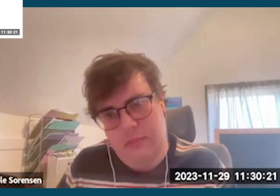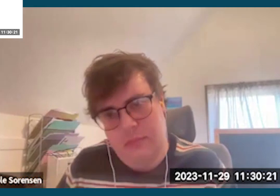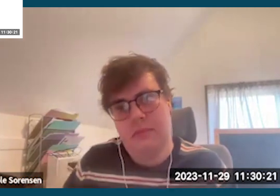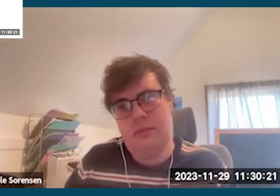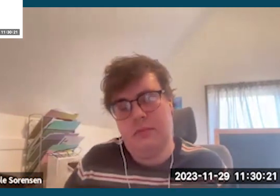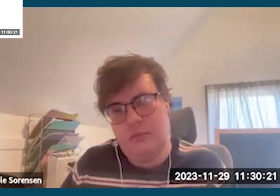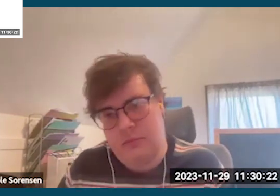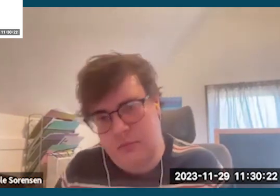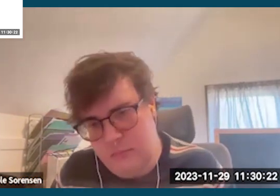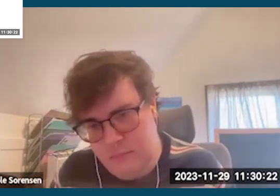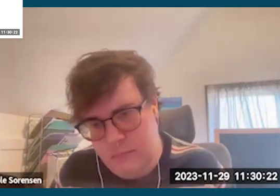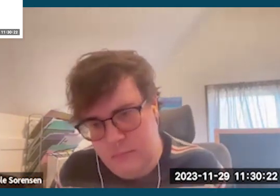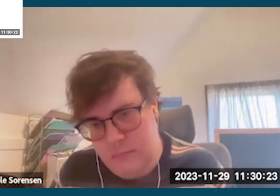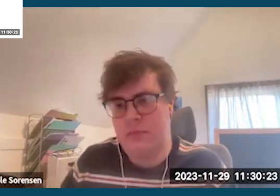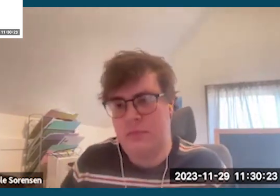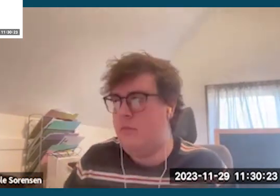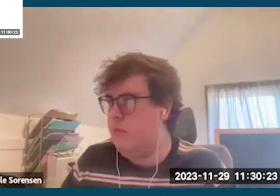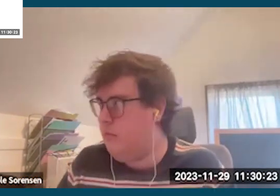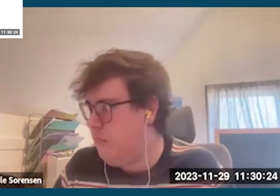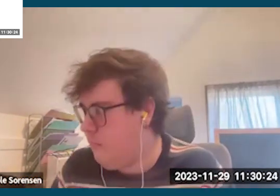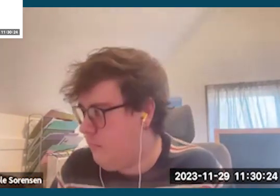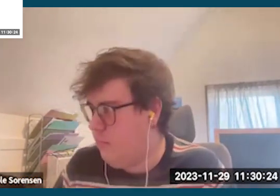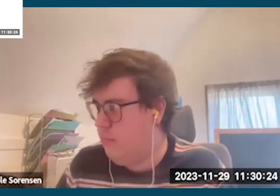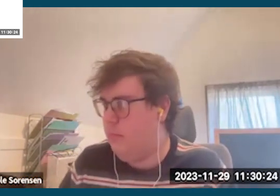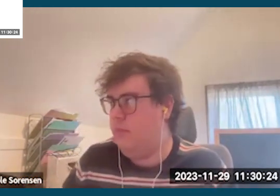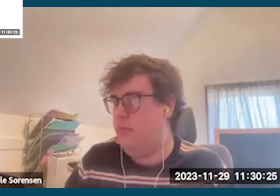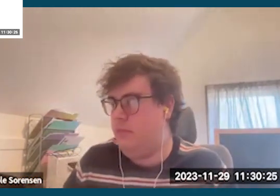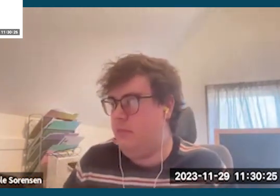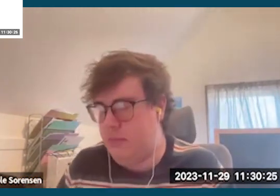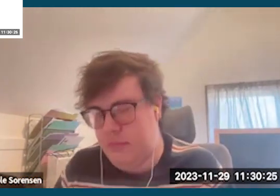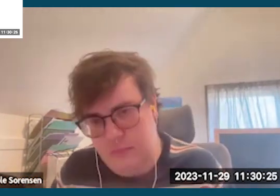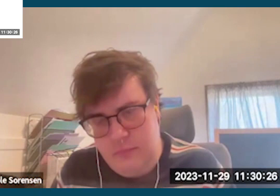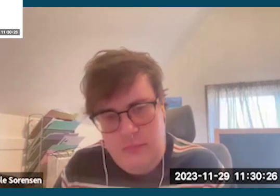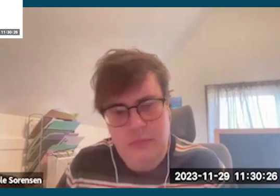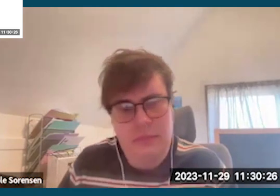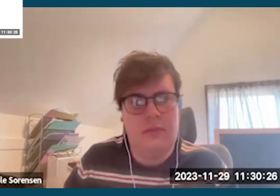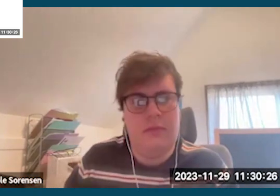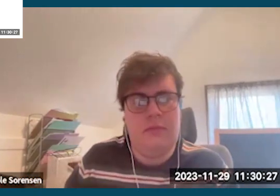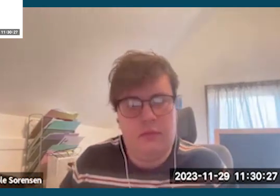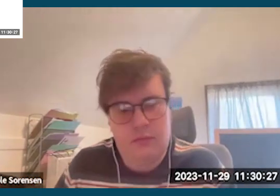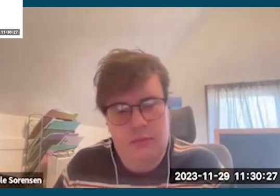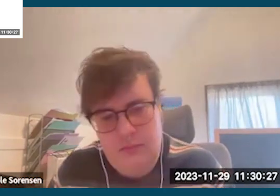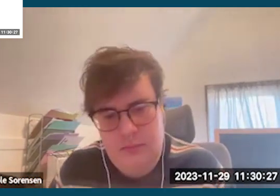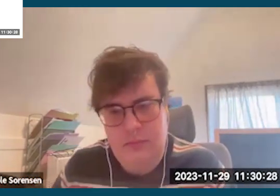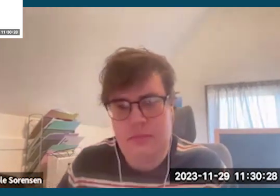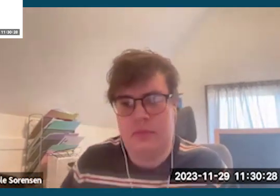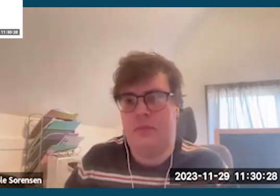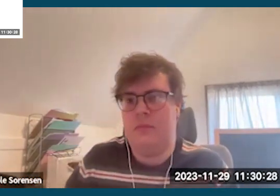without asking, it gets confusing for everyone involved and ends up eating into the already limited appointment